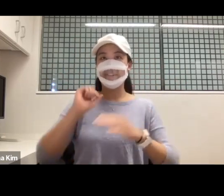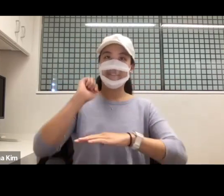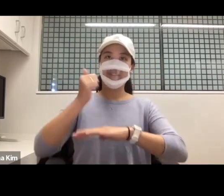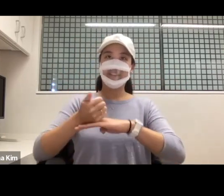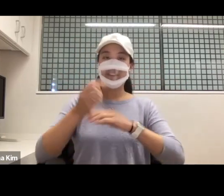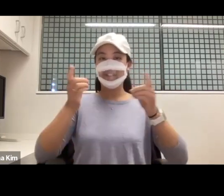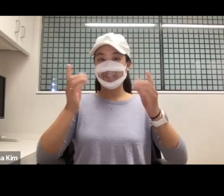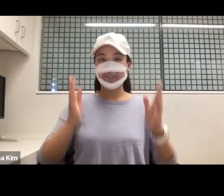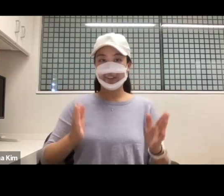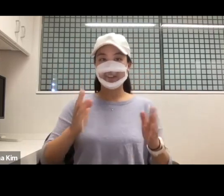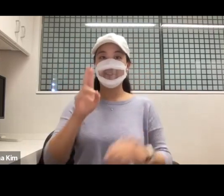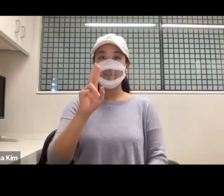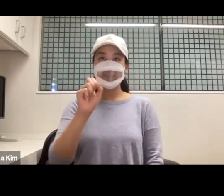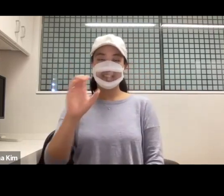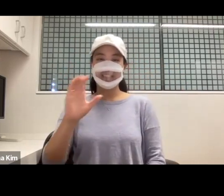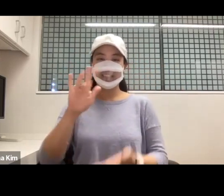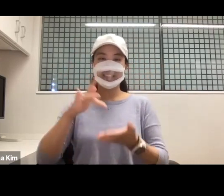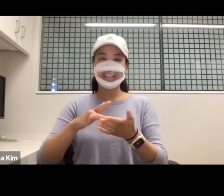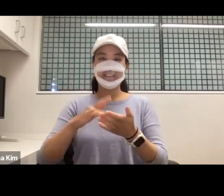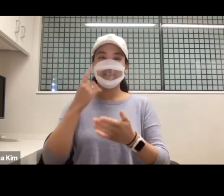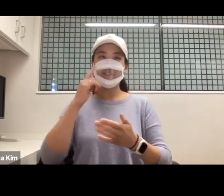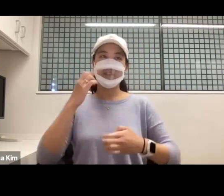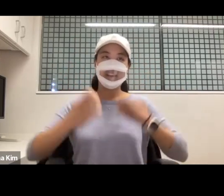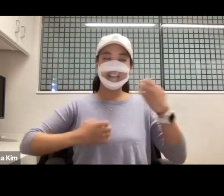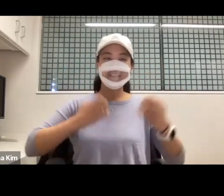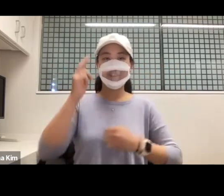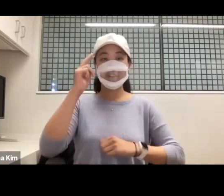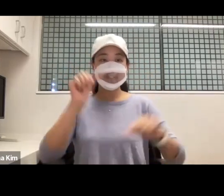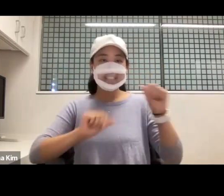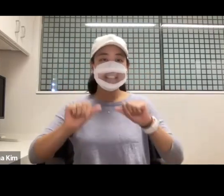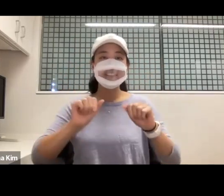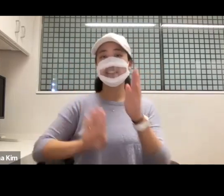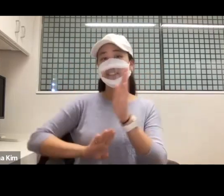She is a professor of psychology at the Brain and Creativity Institute.